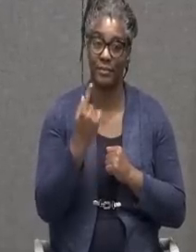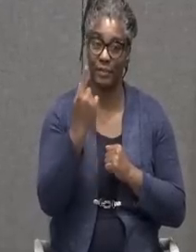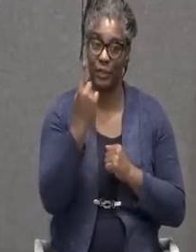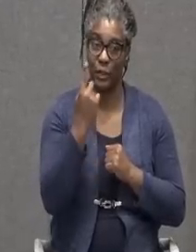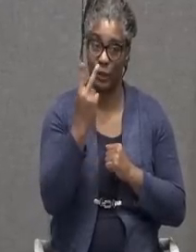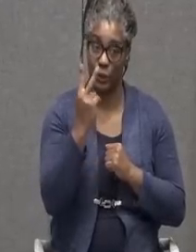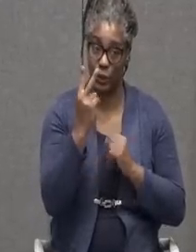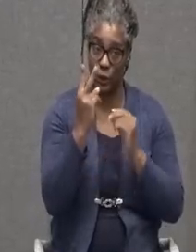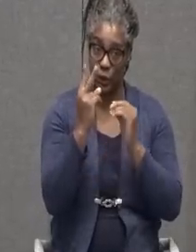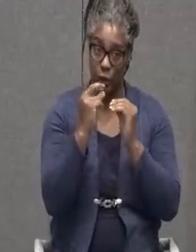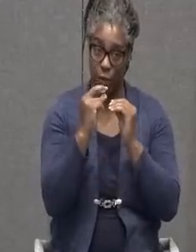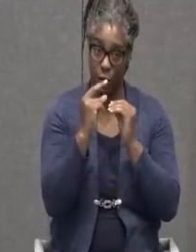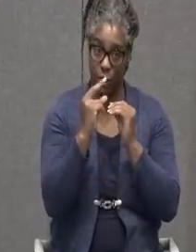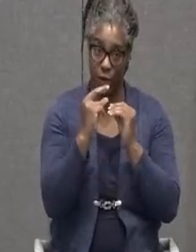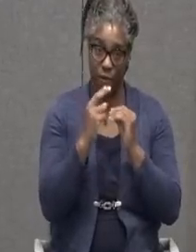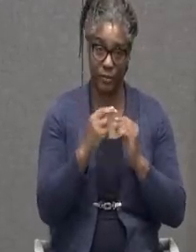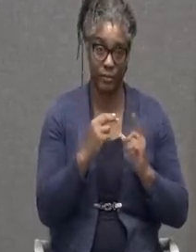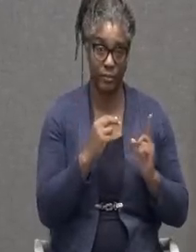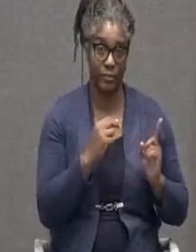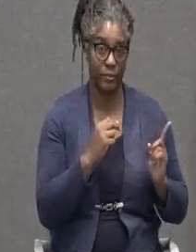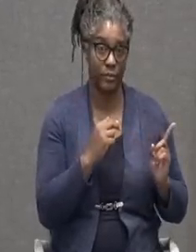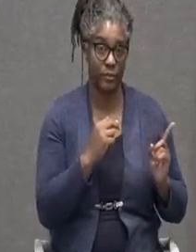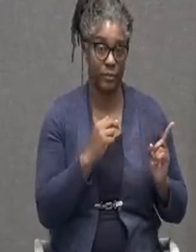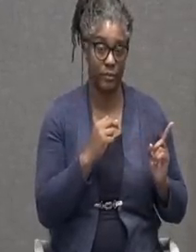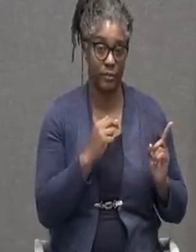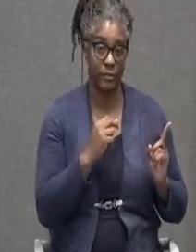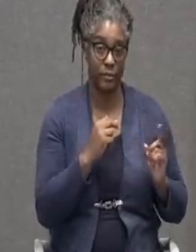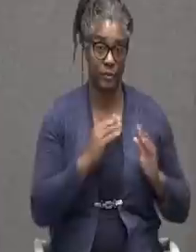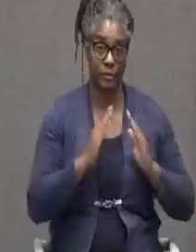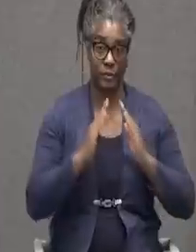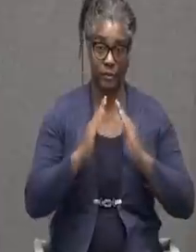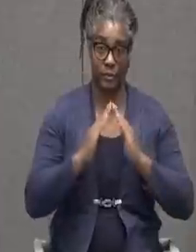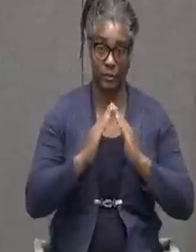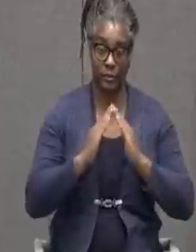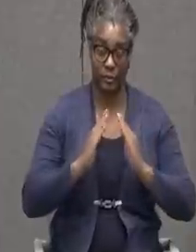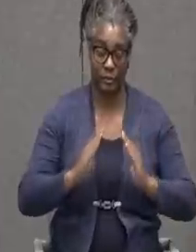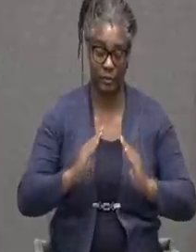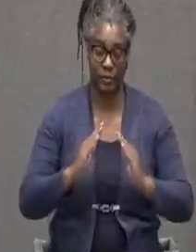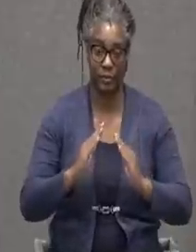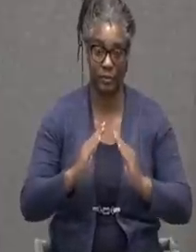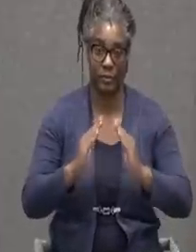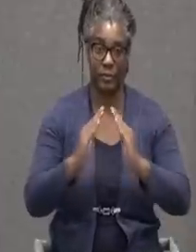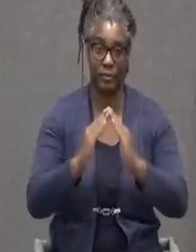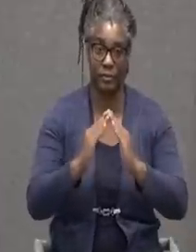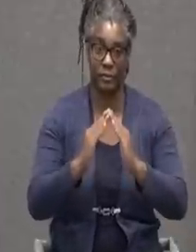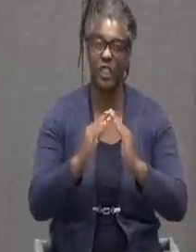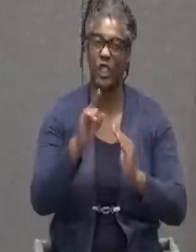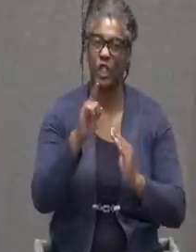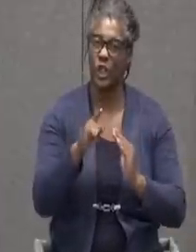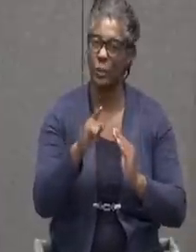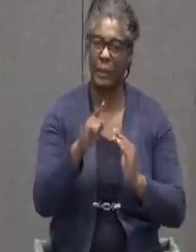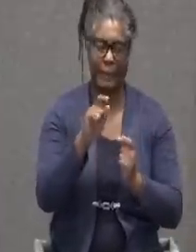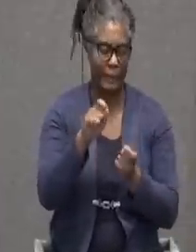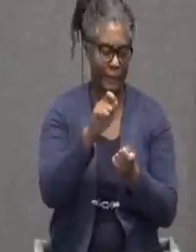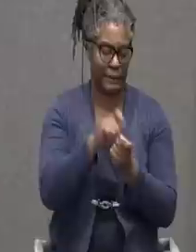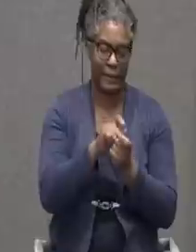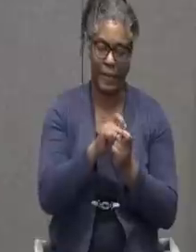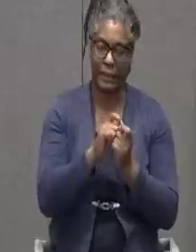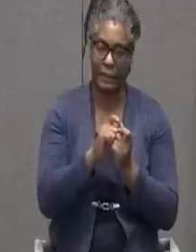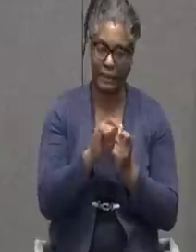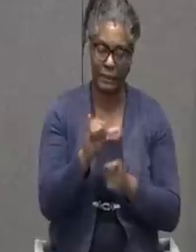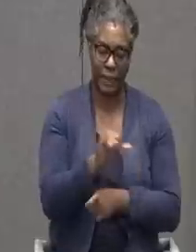And I'm going to put them in an A-frame. And I want it to be identical to the one I just made. So I'm going to line it up